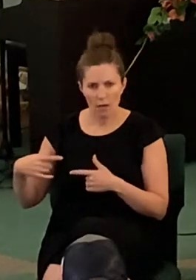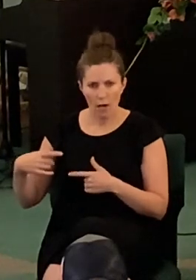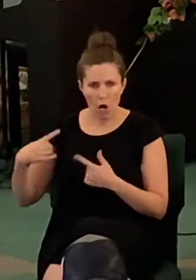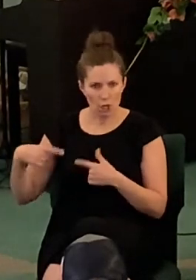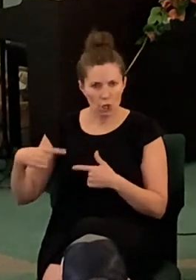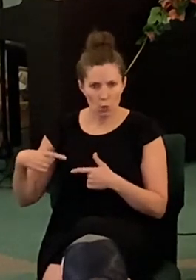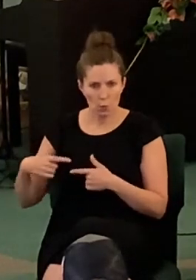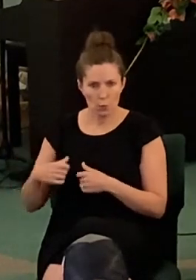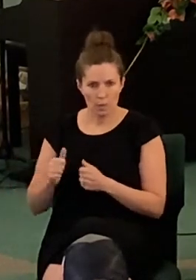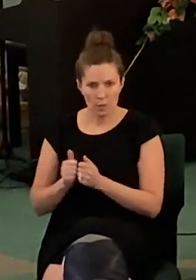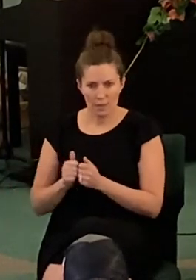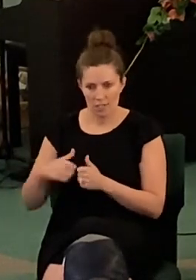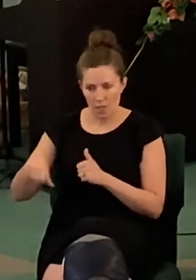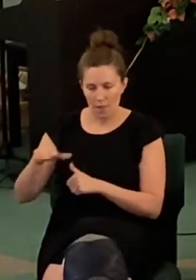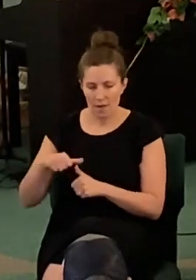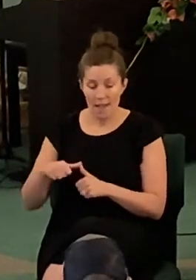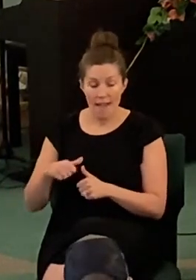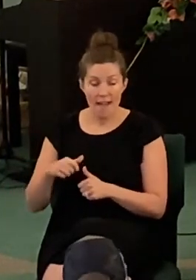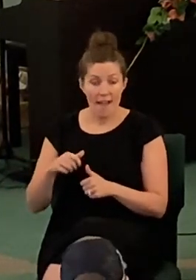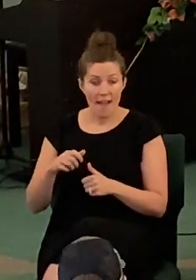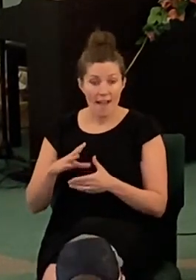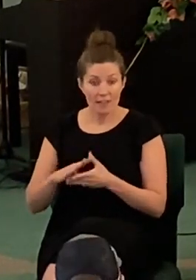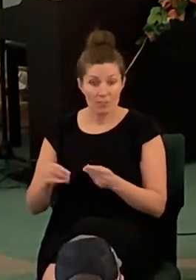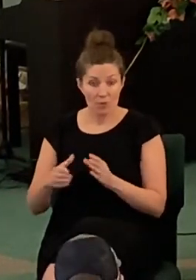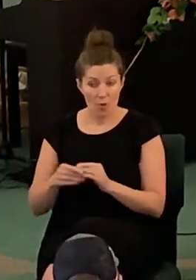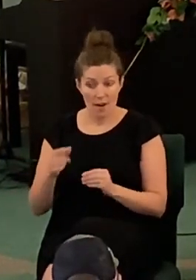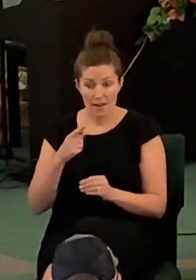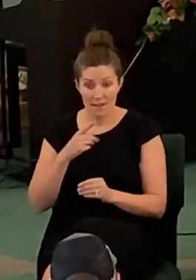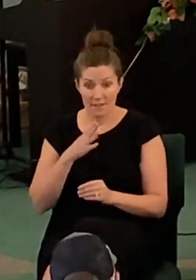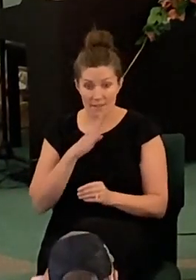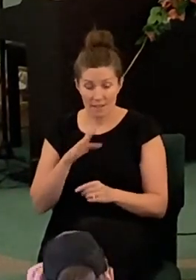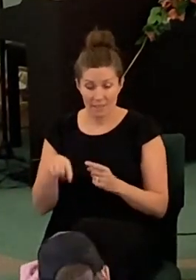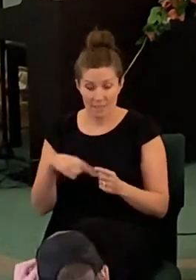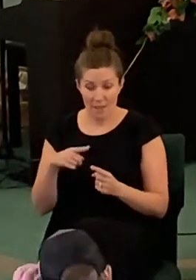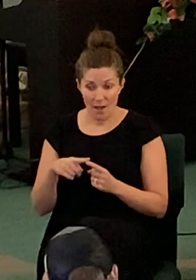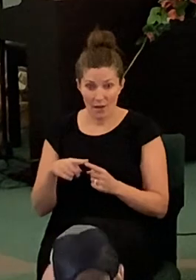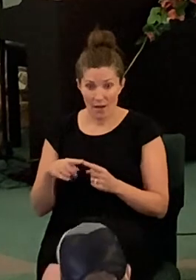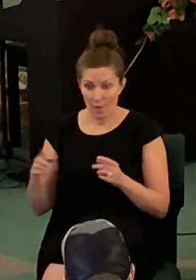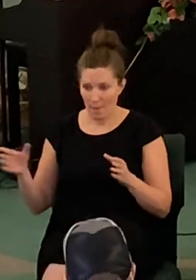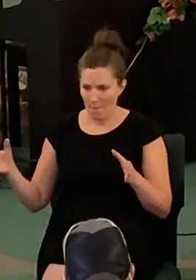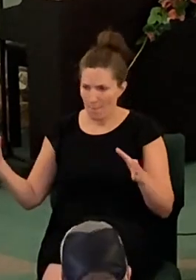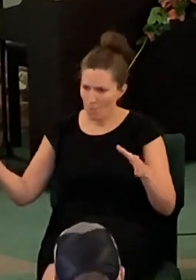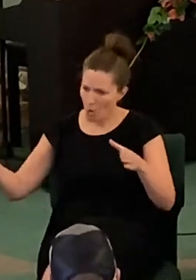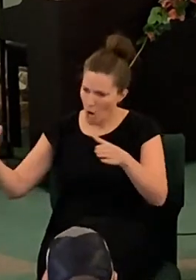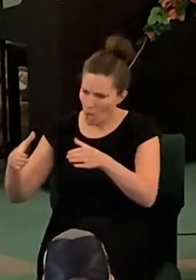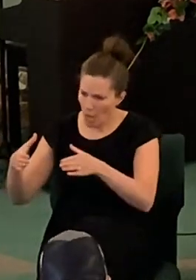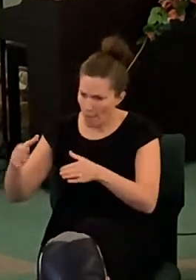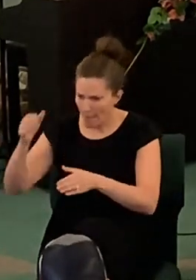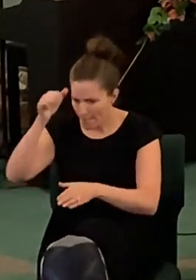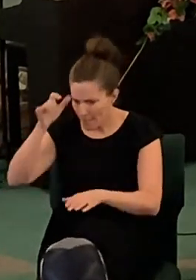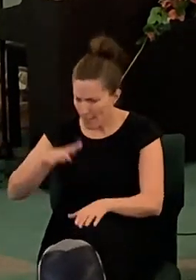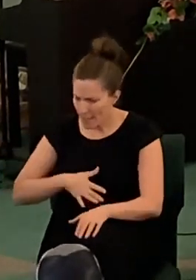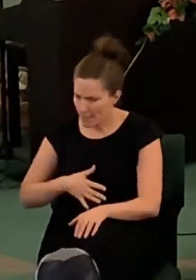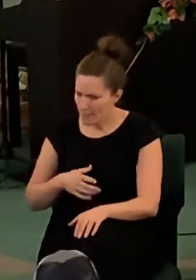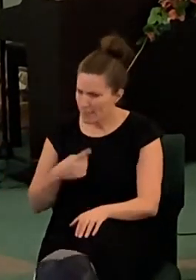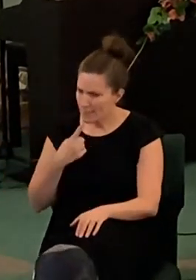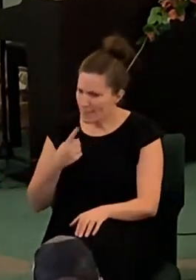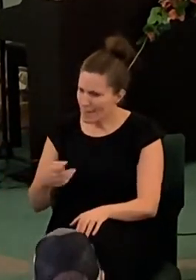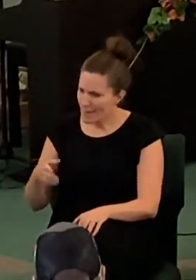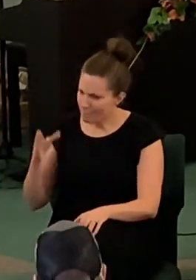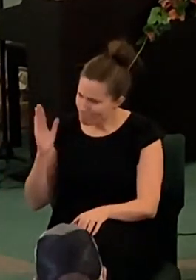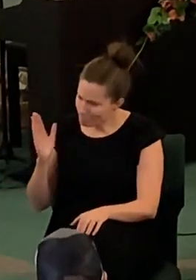Andrew Jackson brought these men all together in his army fighting his battle, and he said, guys, we need to remember, the enemy is